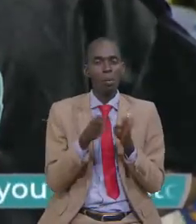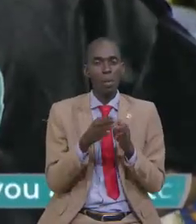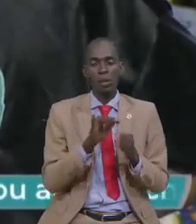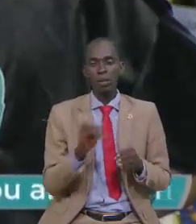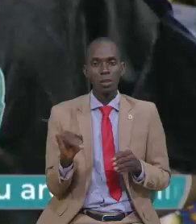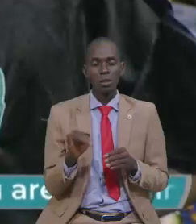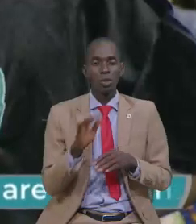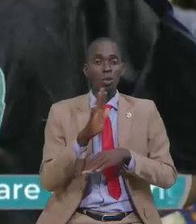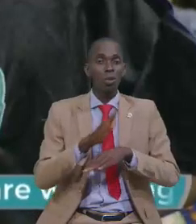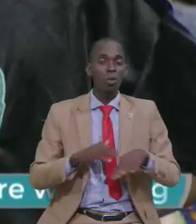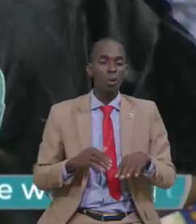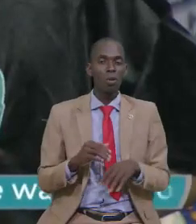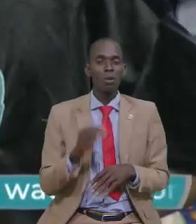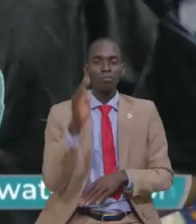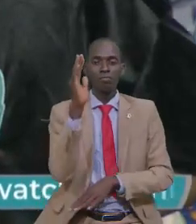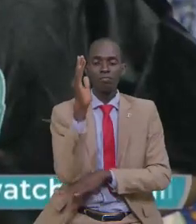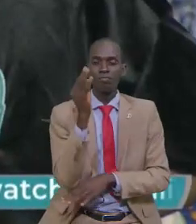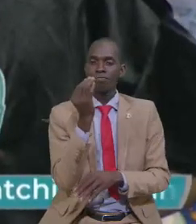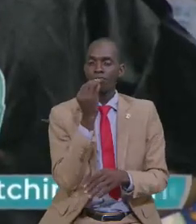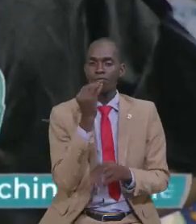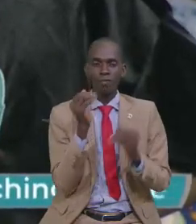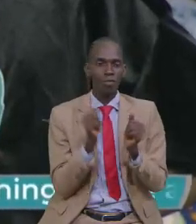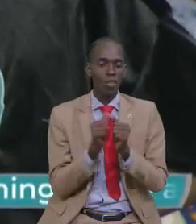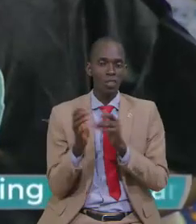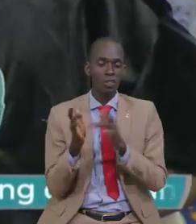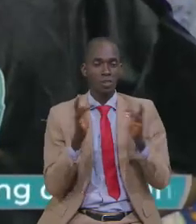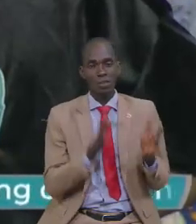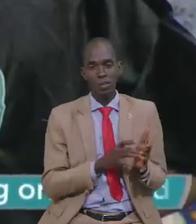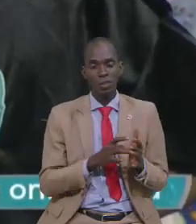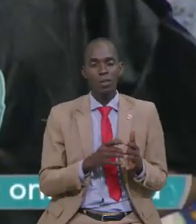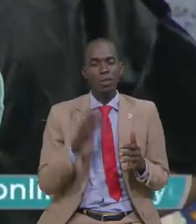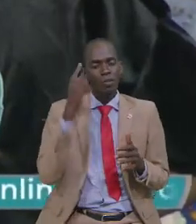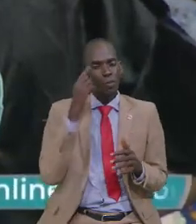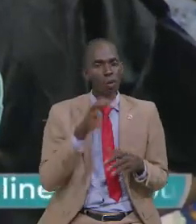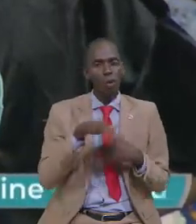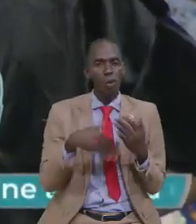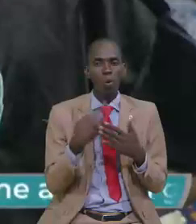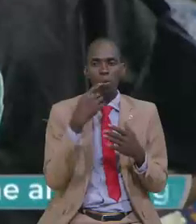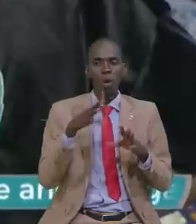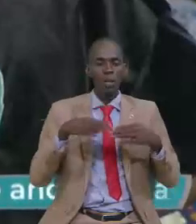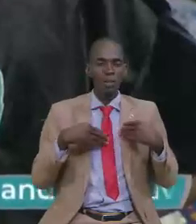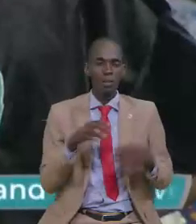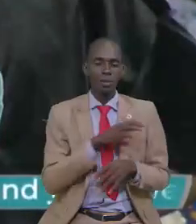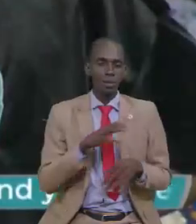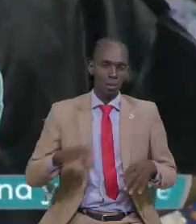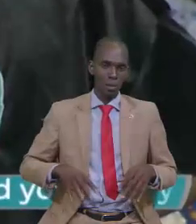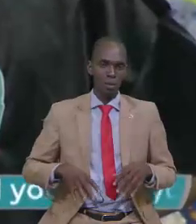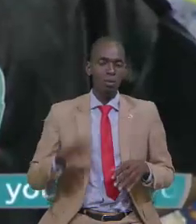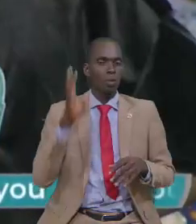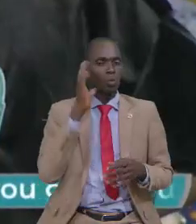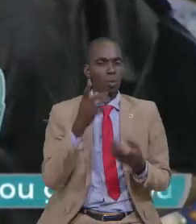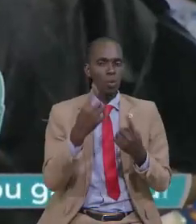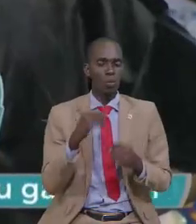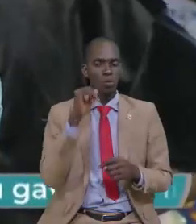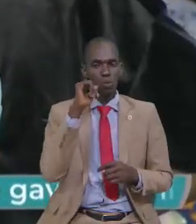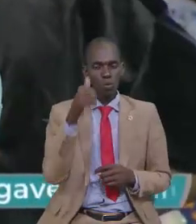Jesus for all those who gave their lives to Christ tomorrow afternoon by 3